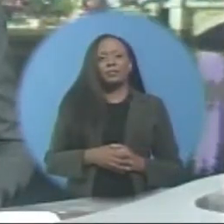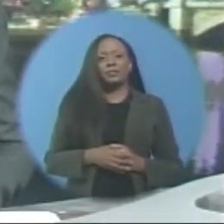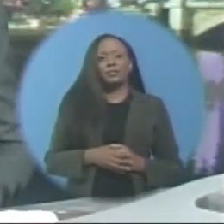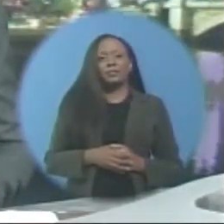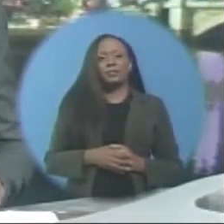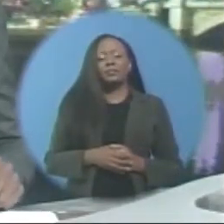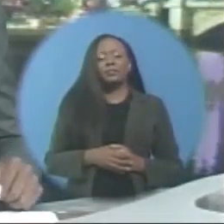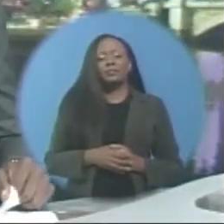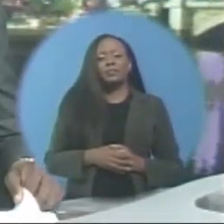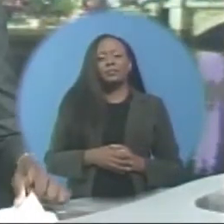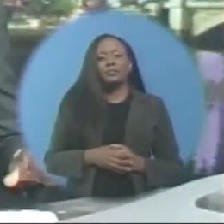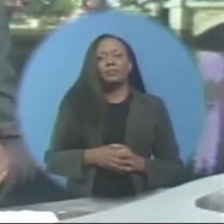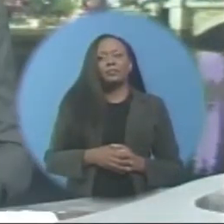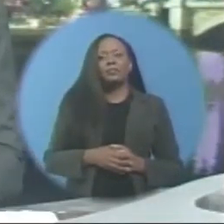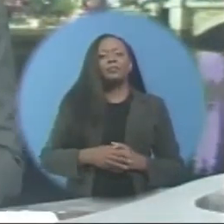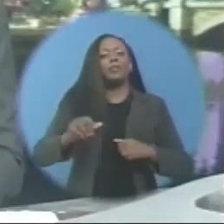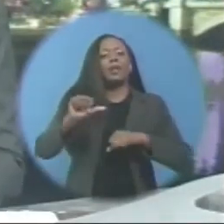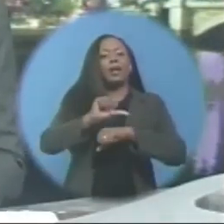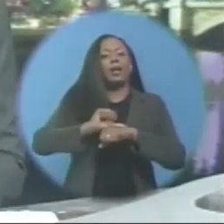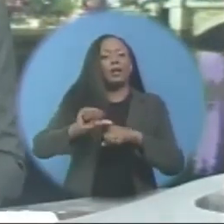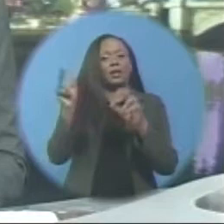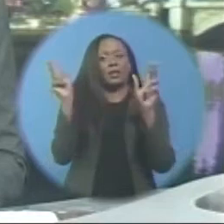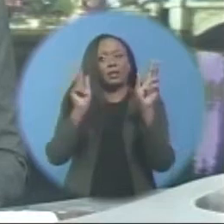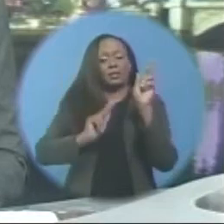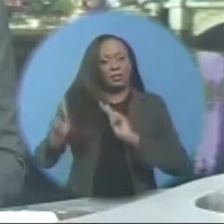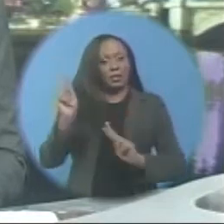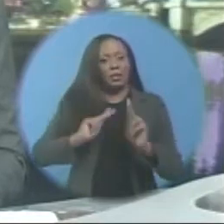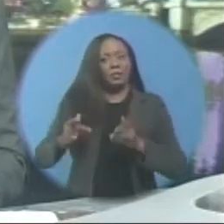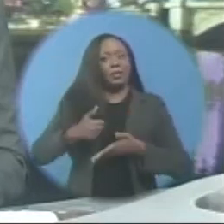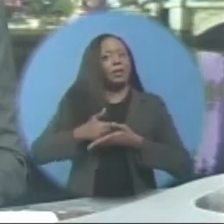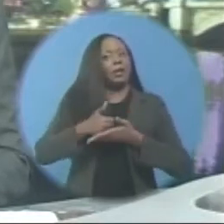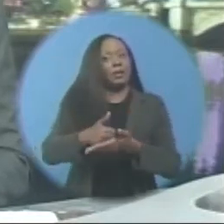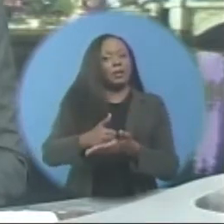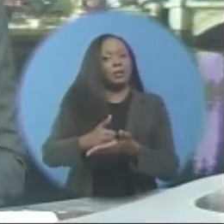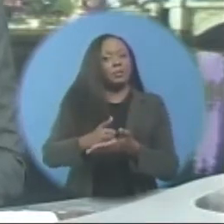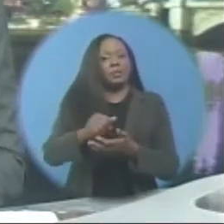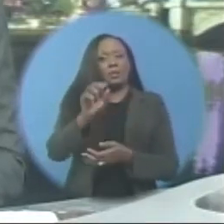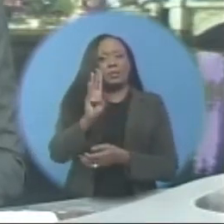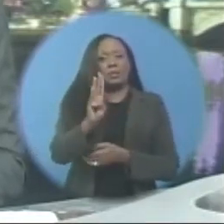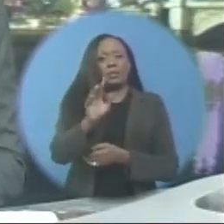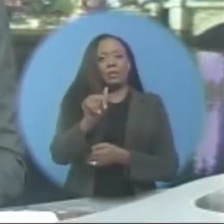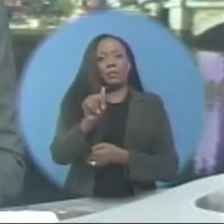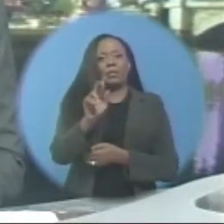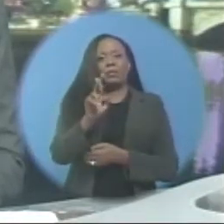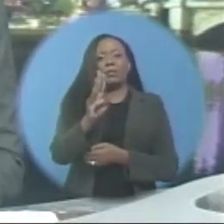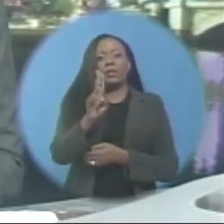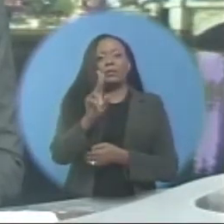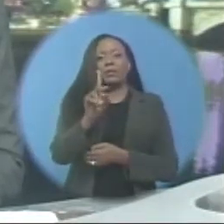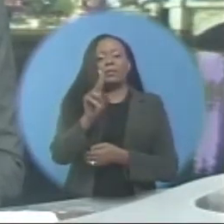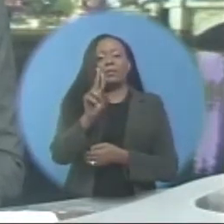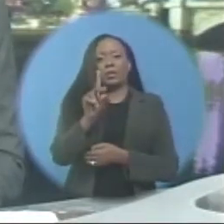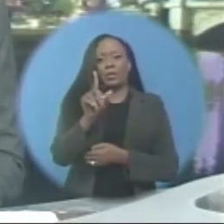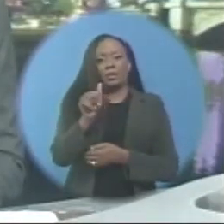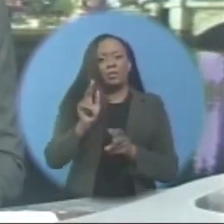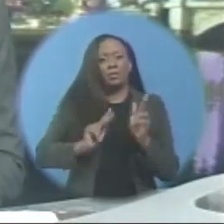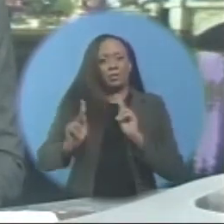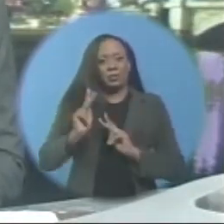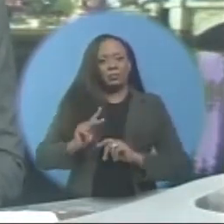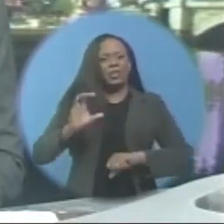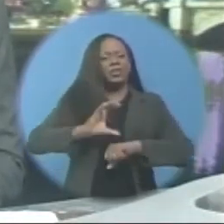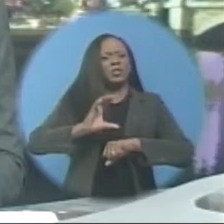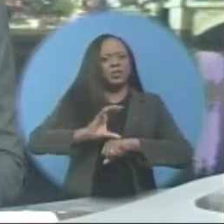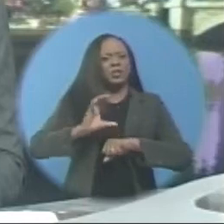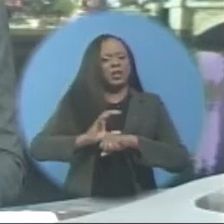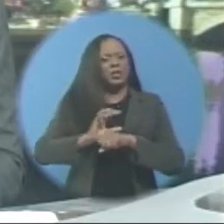Well, Antiguans have been quick to provide assistance to Barbudans forced to evacuate their homes. Sean Farrell reports that the church is